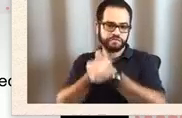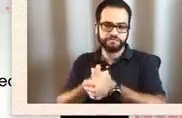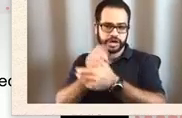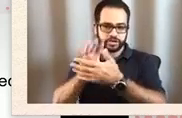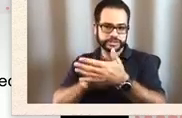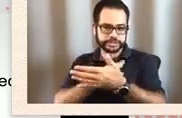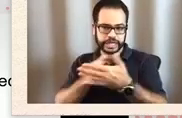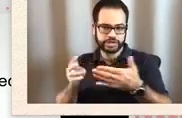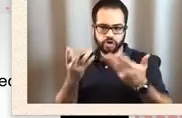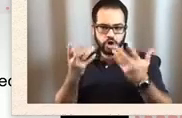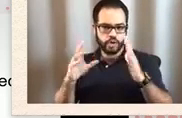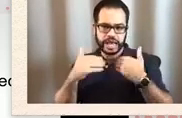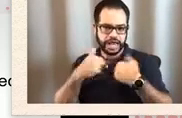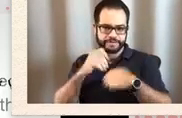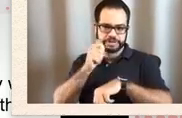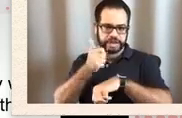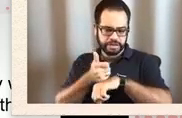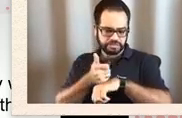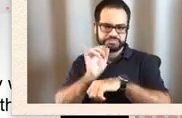have in place.